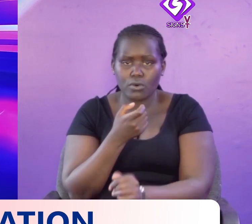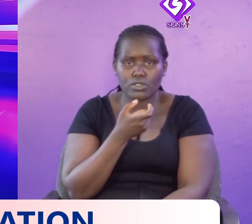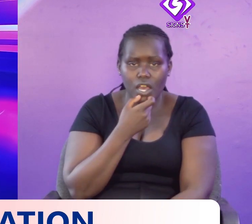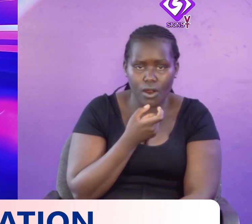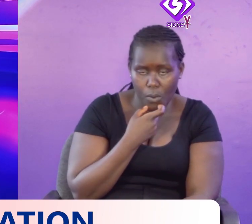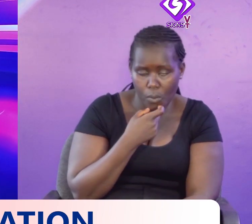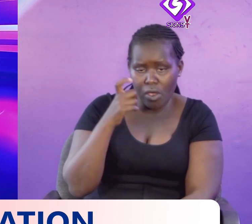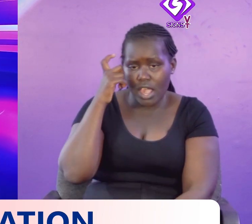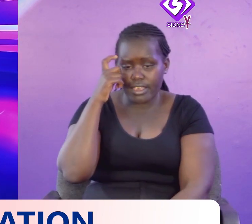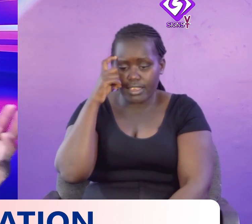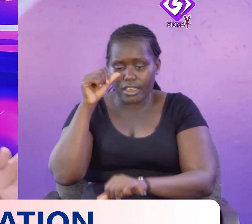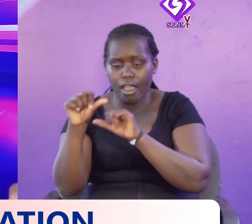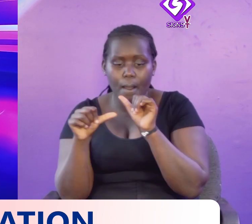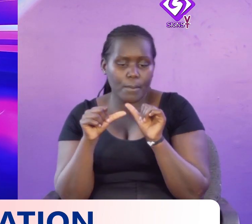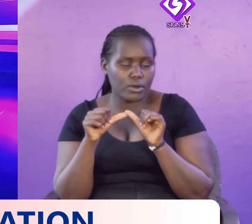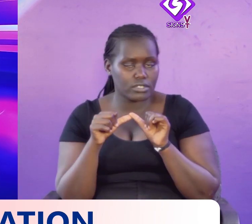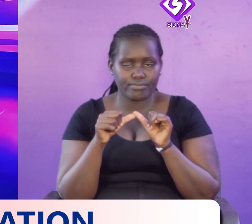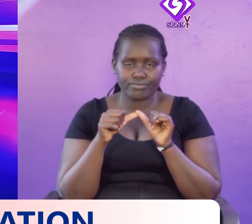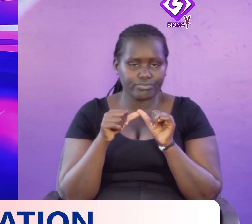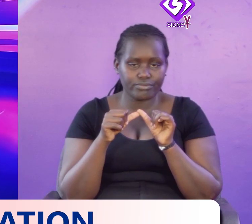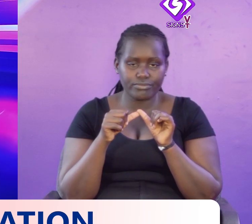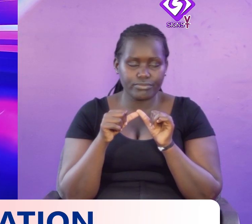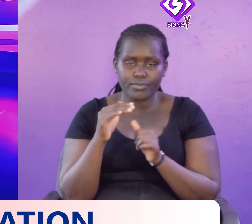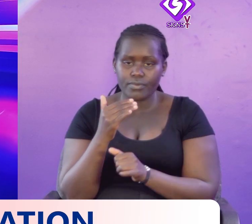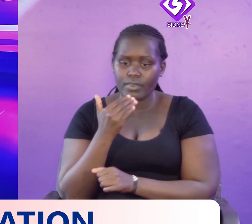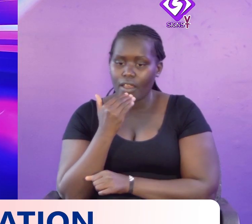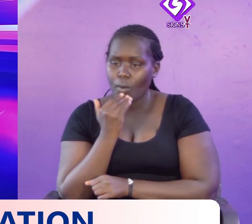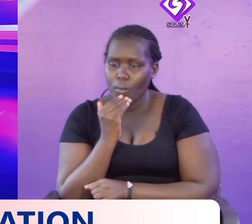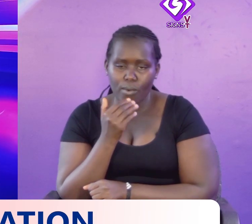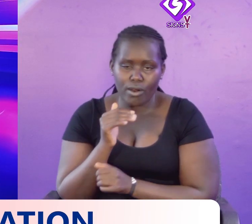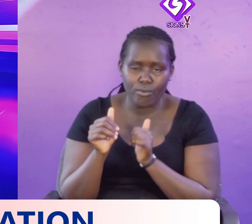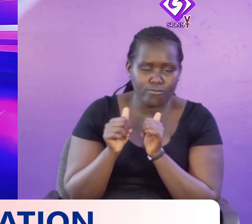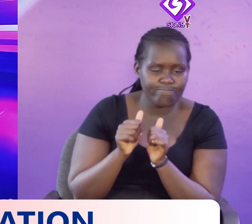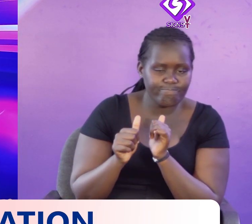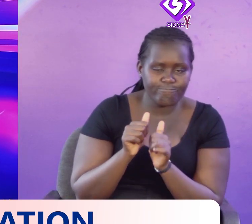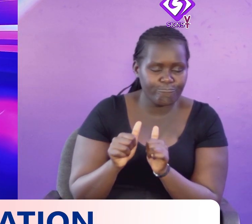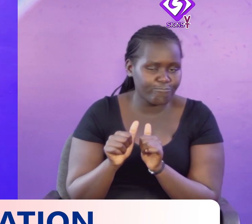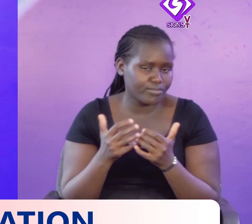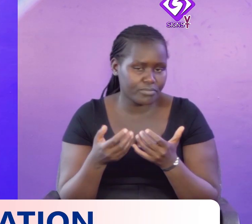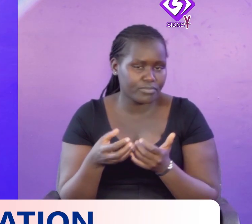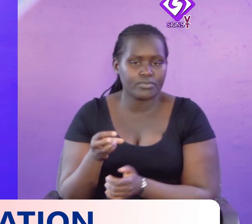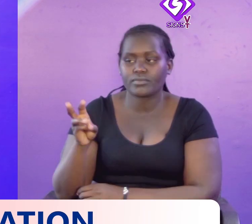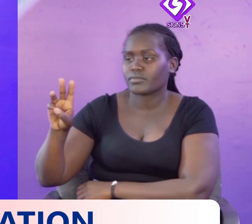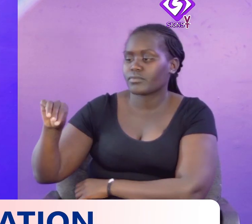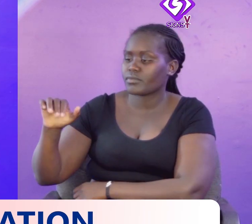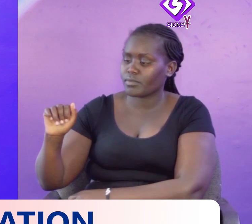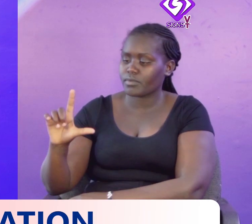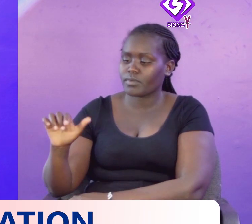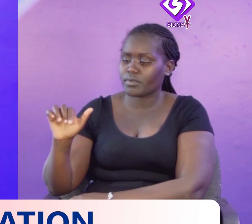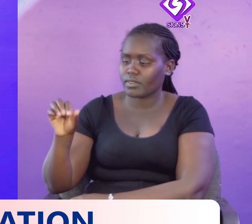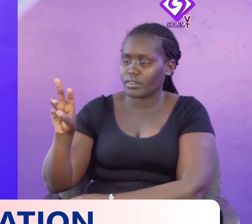of Zawaluya Nigani. Malala is in trouble. Malala seems to be pushing